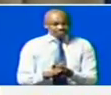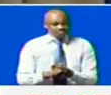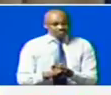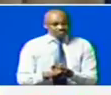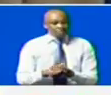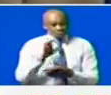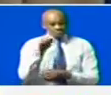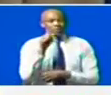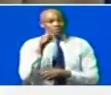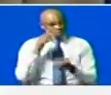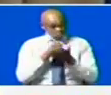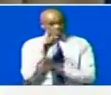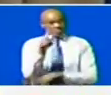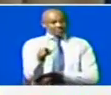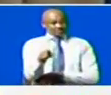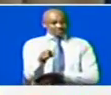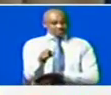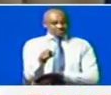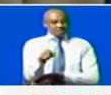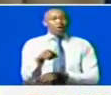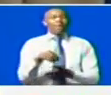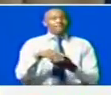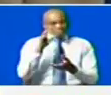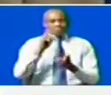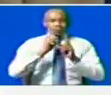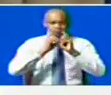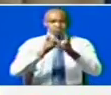and for that matter, more rewarding.